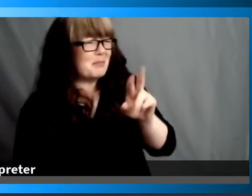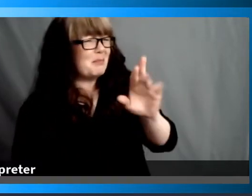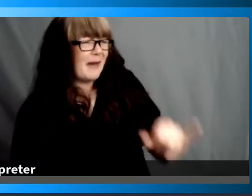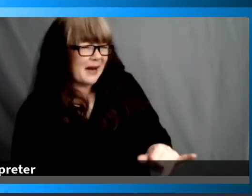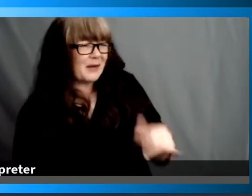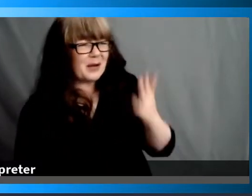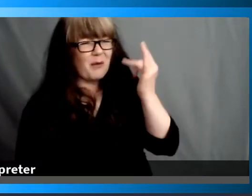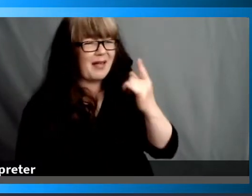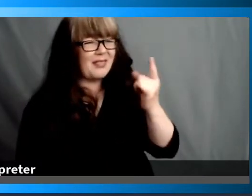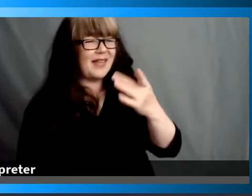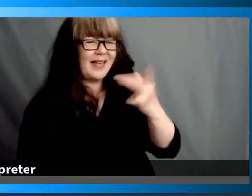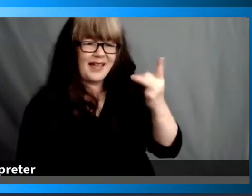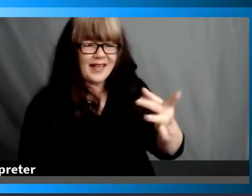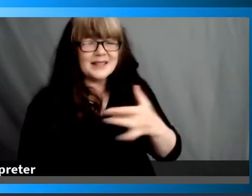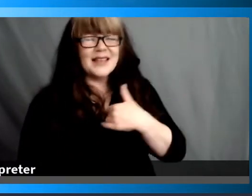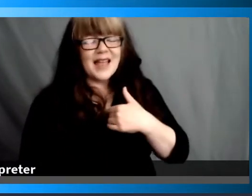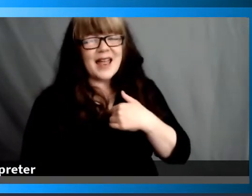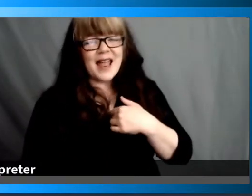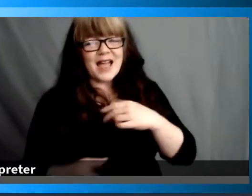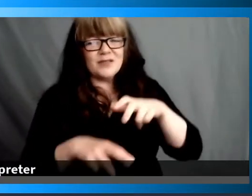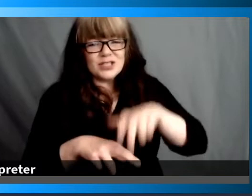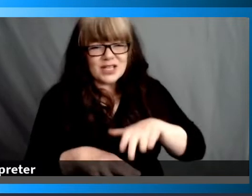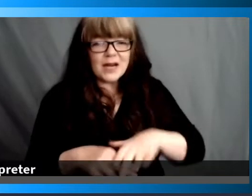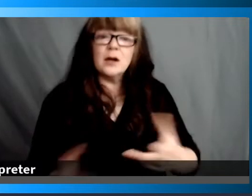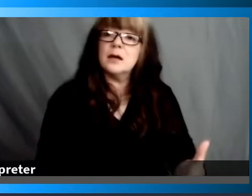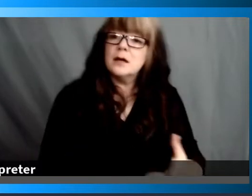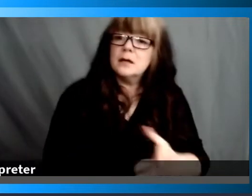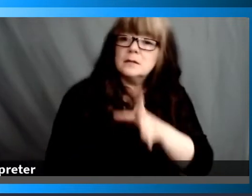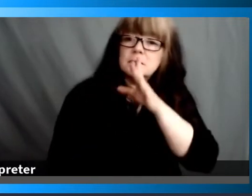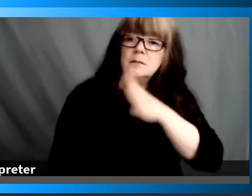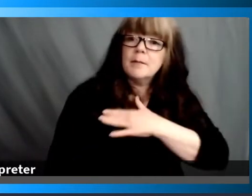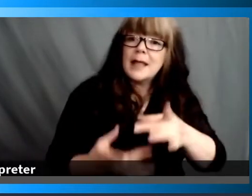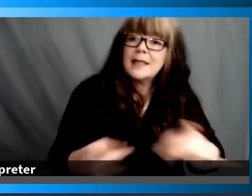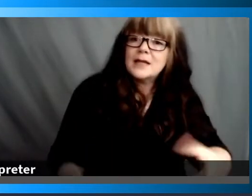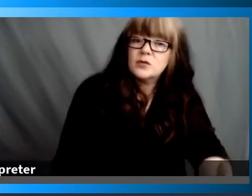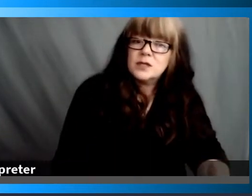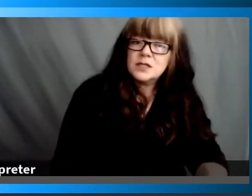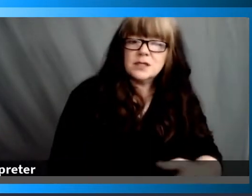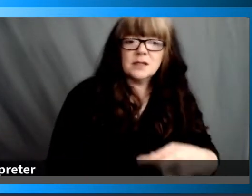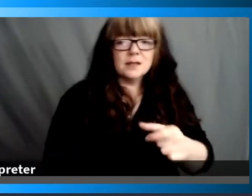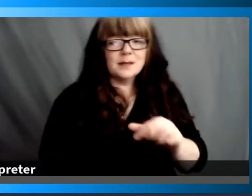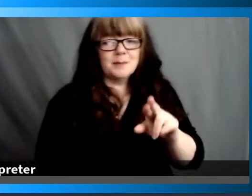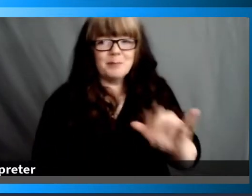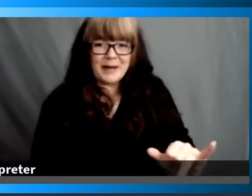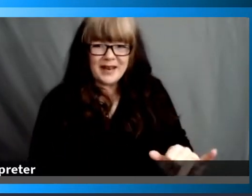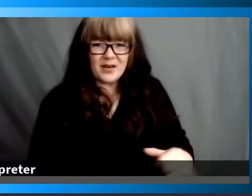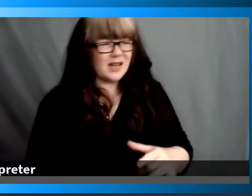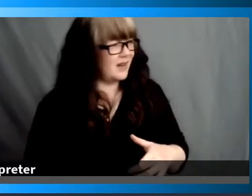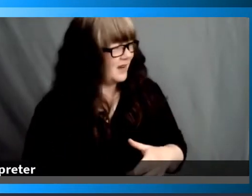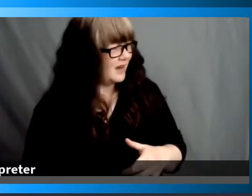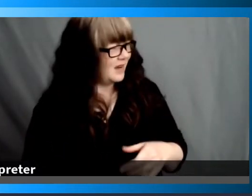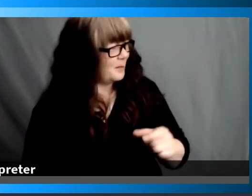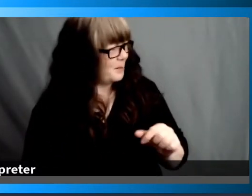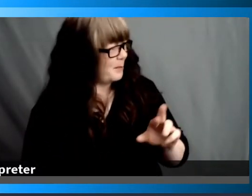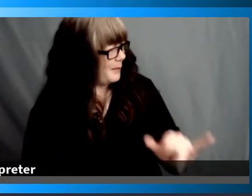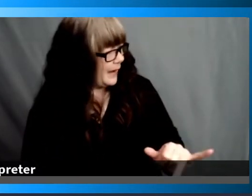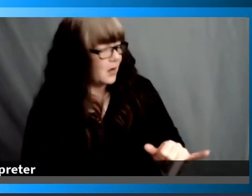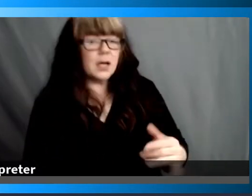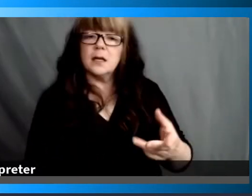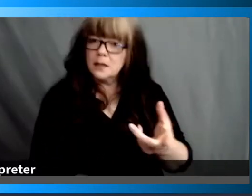not Rosita? Come on. Varun, you're really speaking my language. Perry got a chair. They're babies. Perry? So. Perry got the